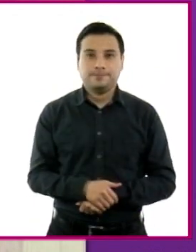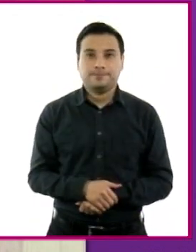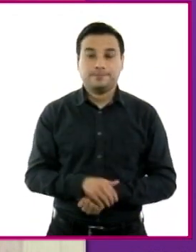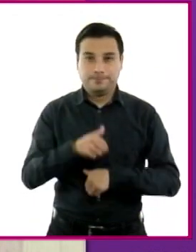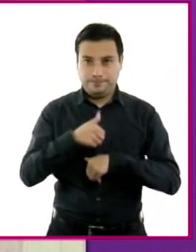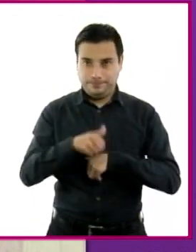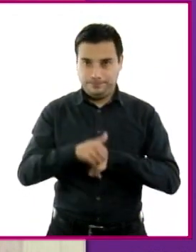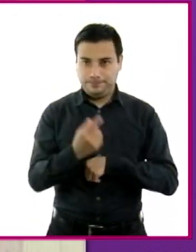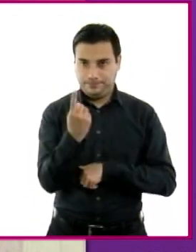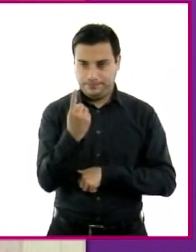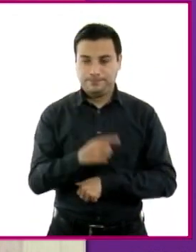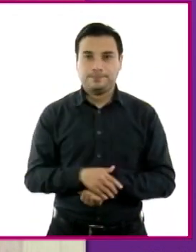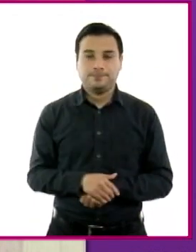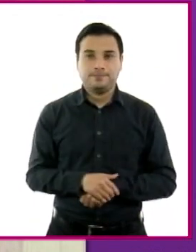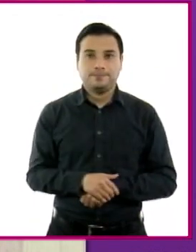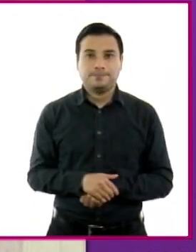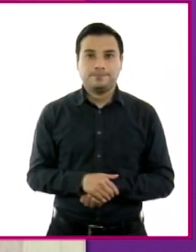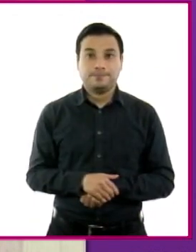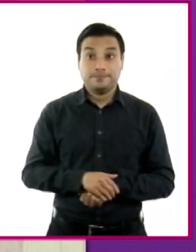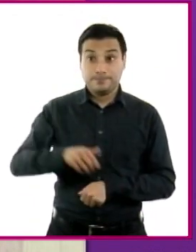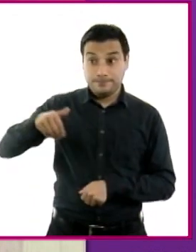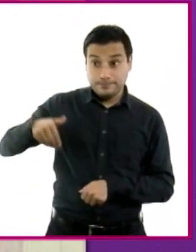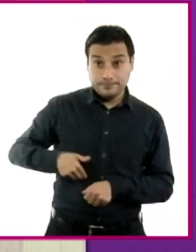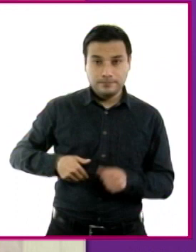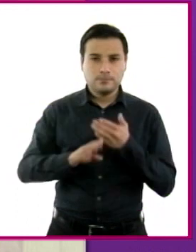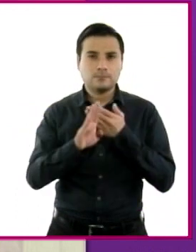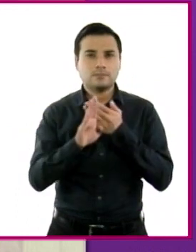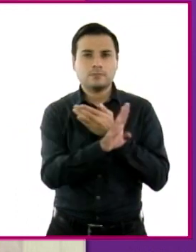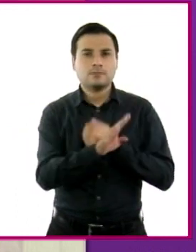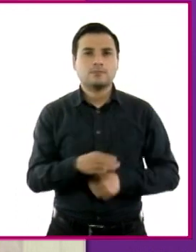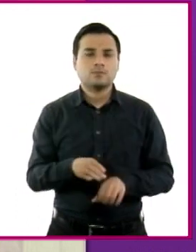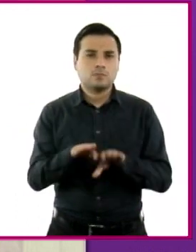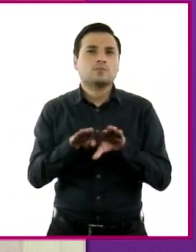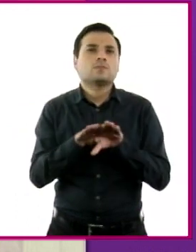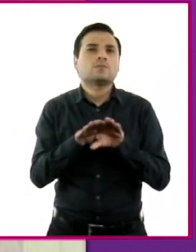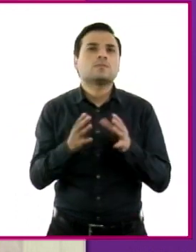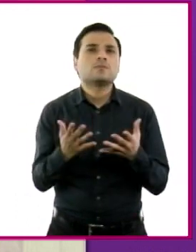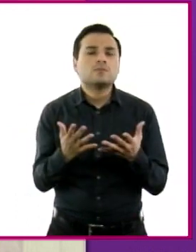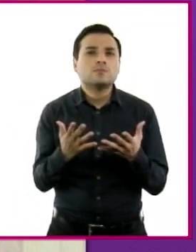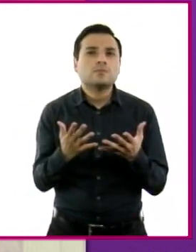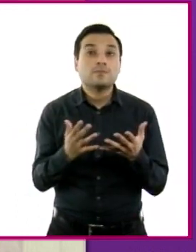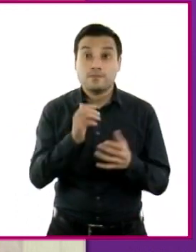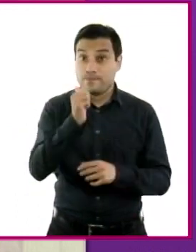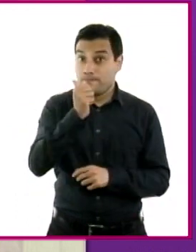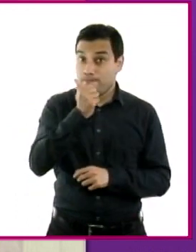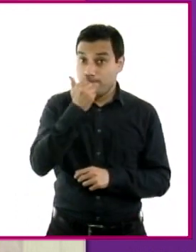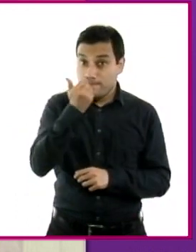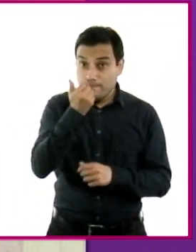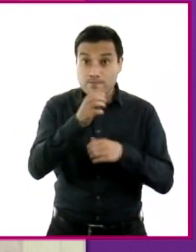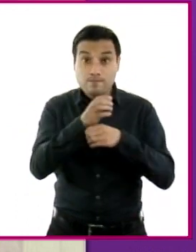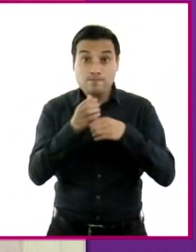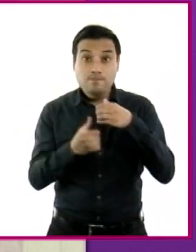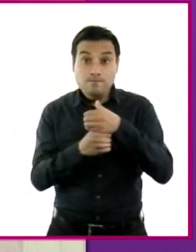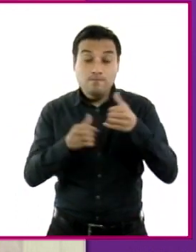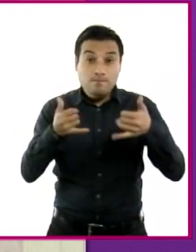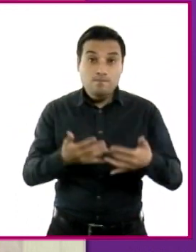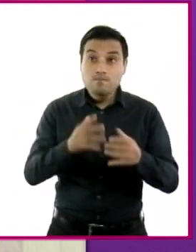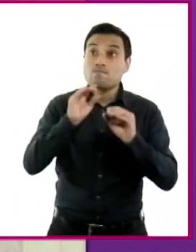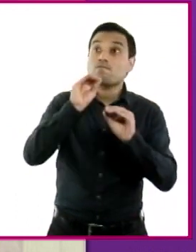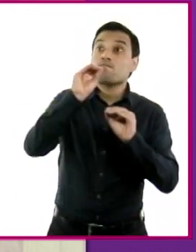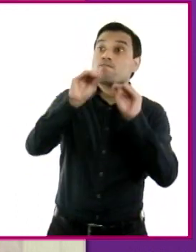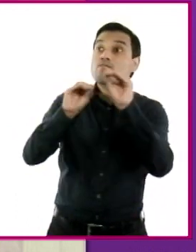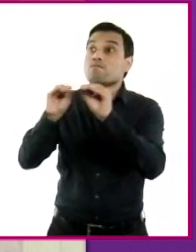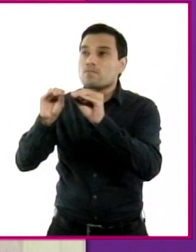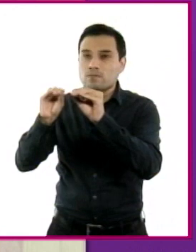1. To prevent accidents in case of an earthquake, students mustn't leave heavy objects in dangerous